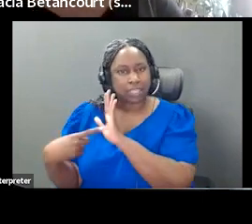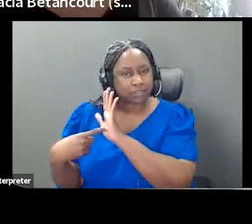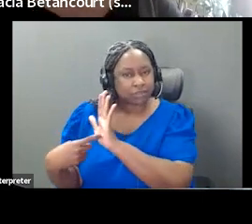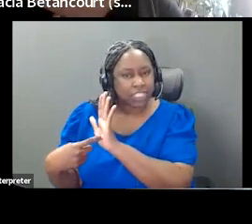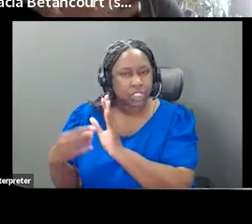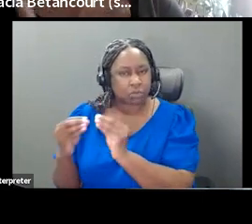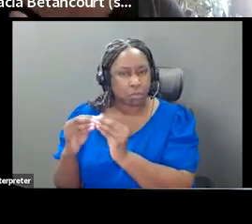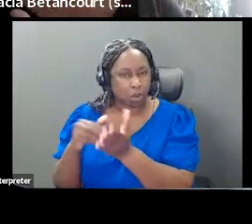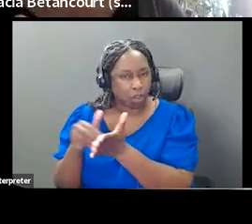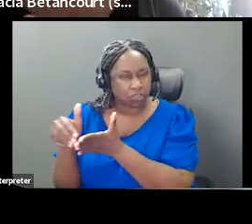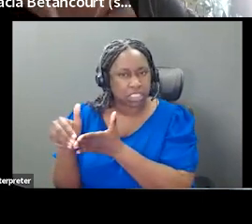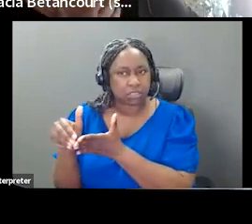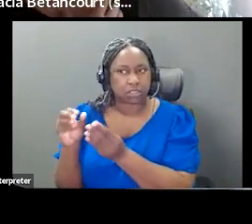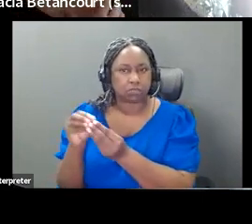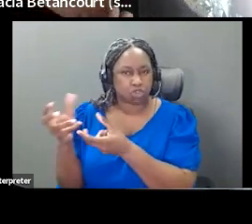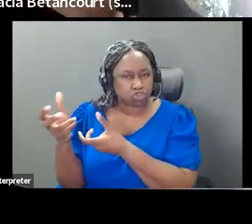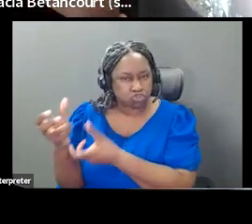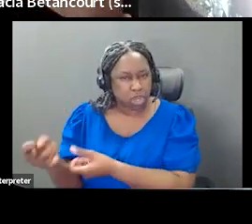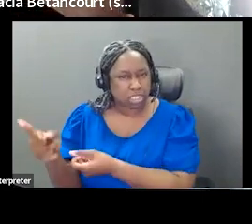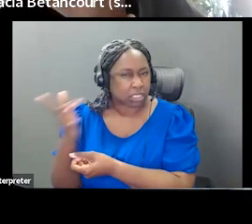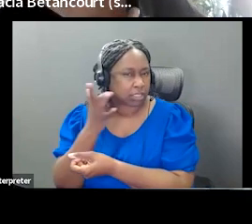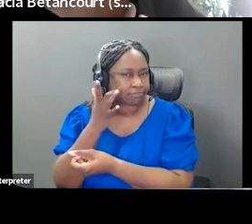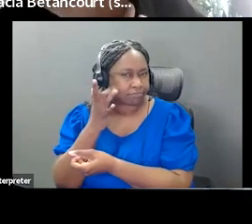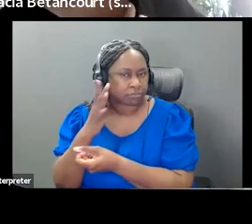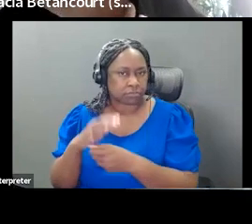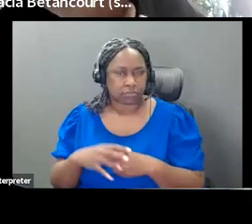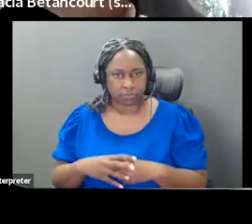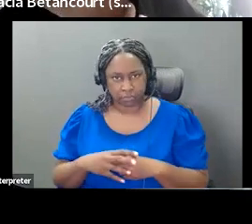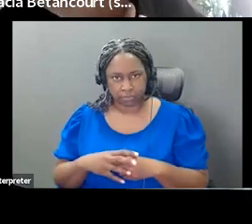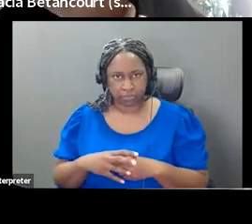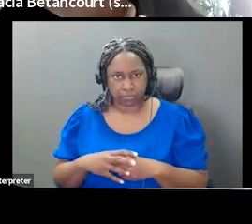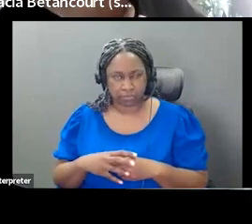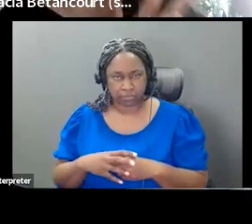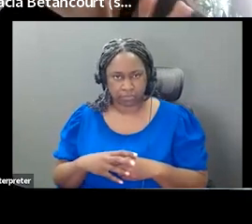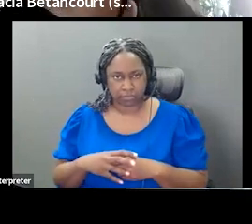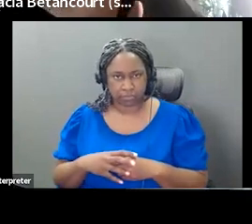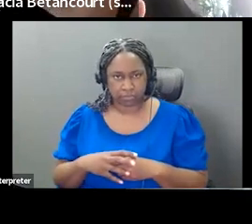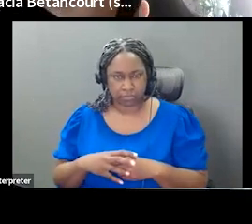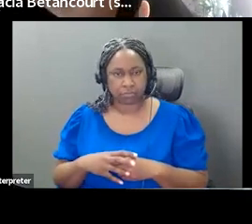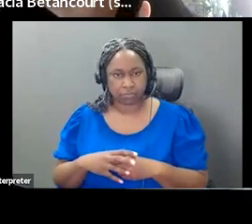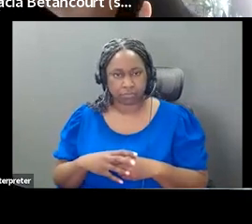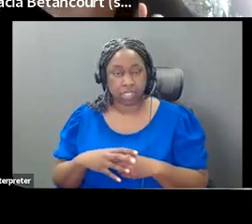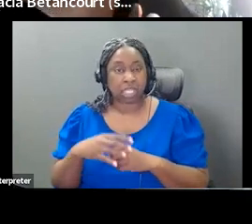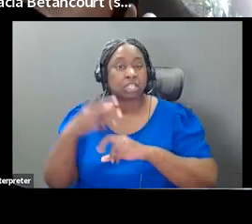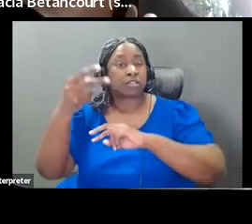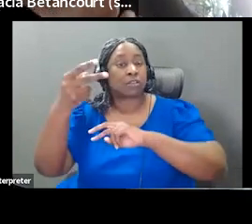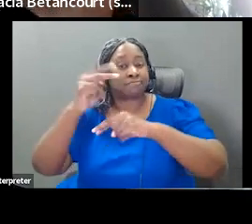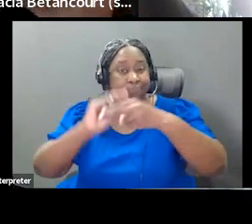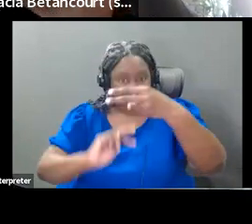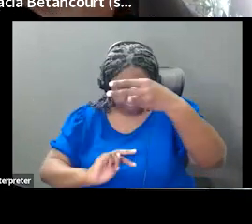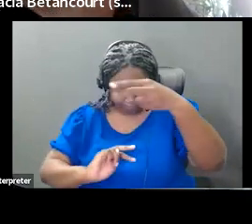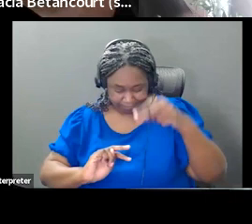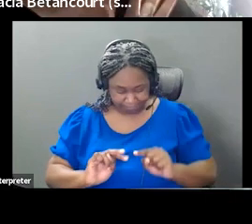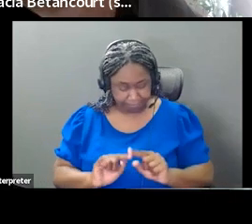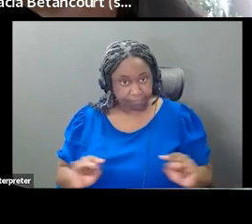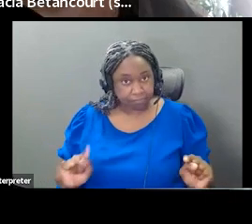often, more trust often. And then the sort of inverse is true with people with darker